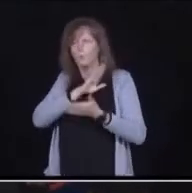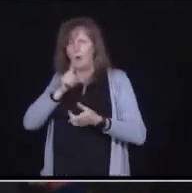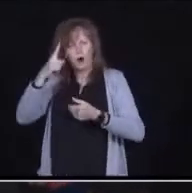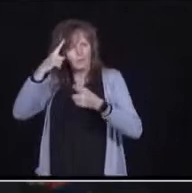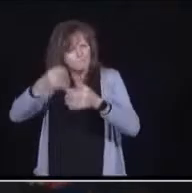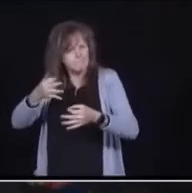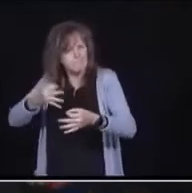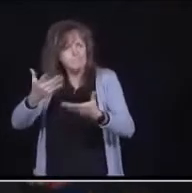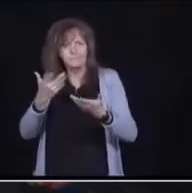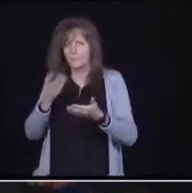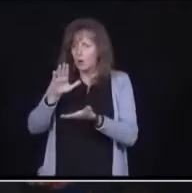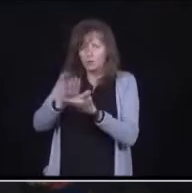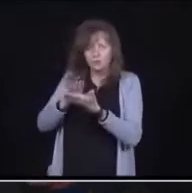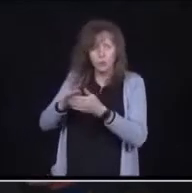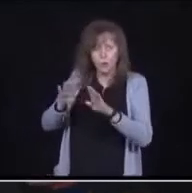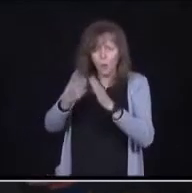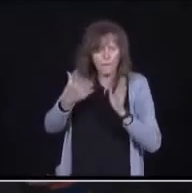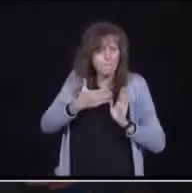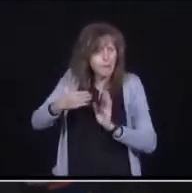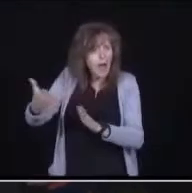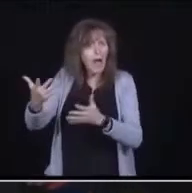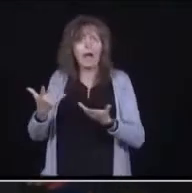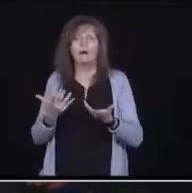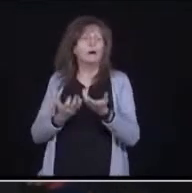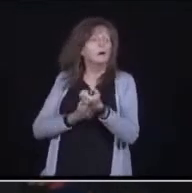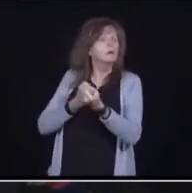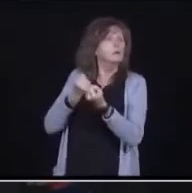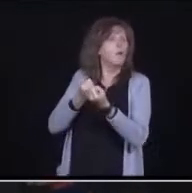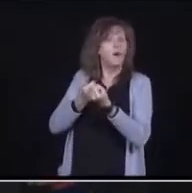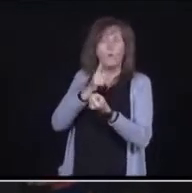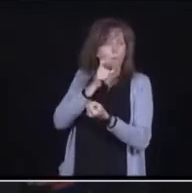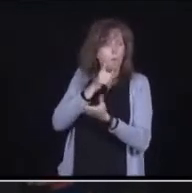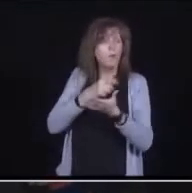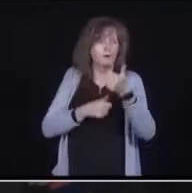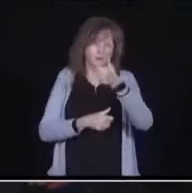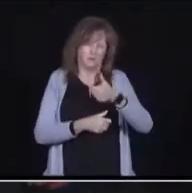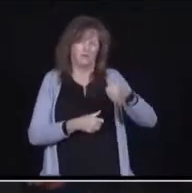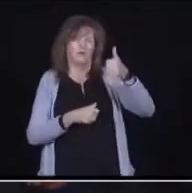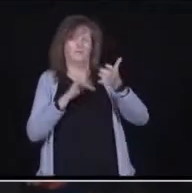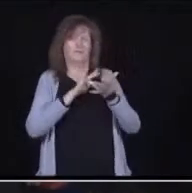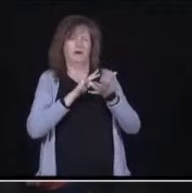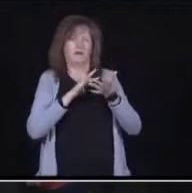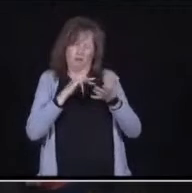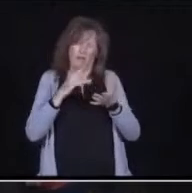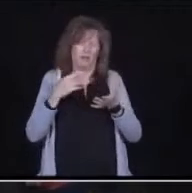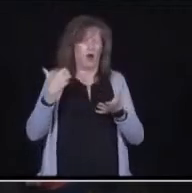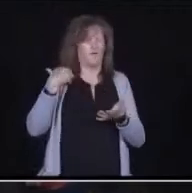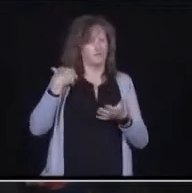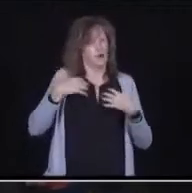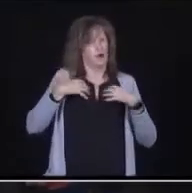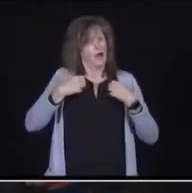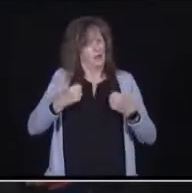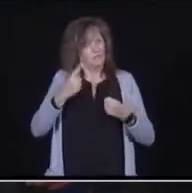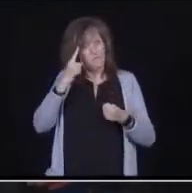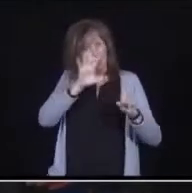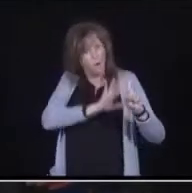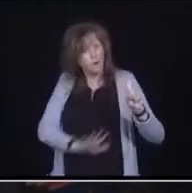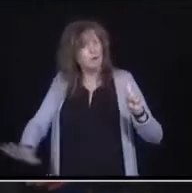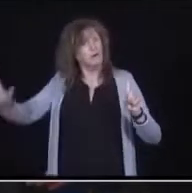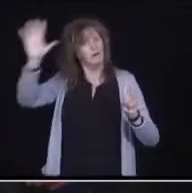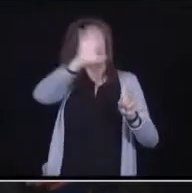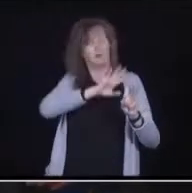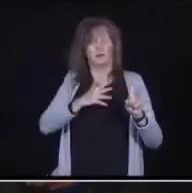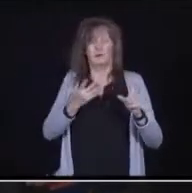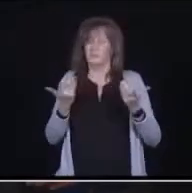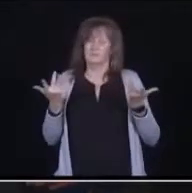plan, supported by the Chief Medical Officer of Health, is comprehensive, it is nation-leading, fully funded, and evidence-informed. And we